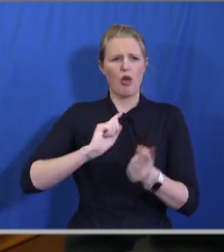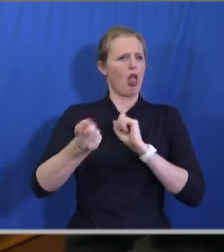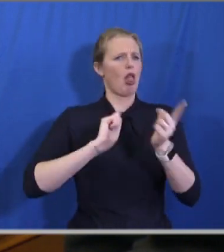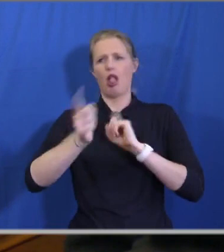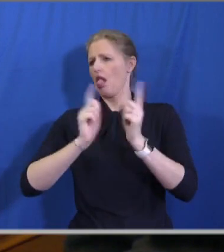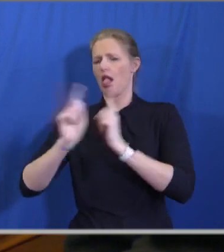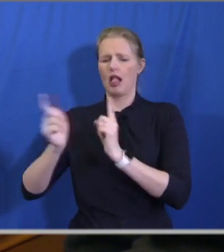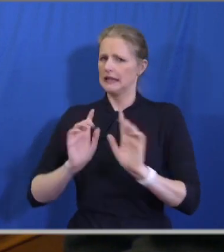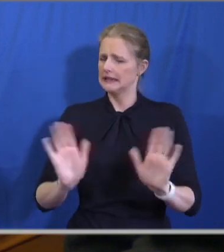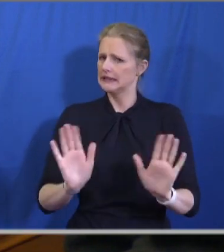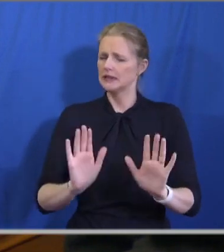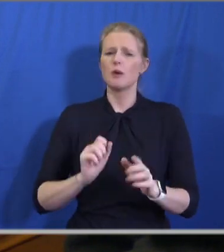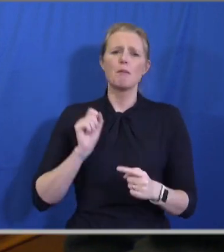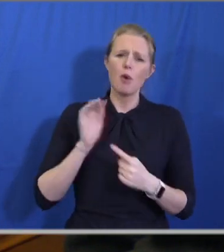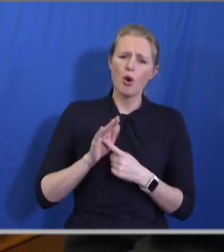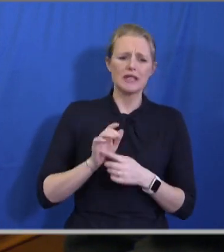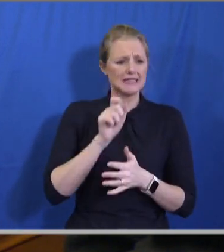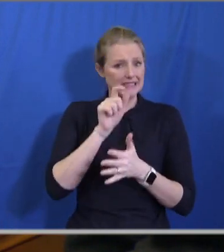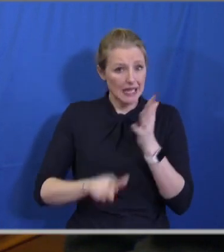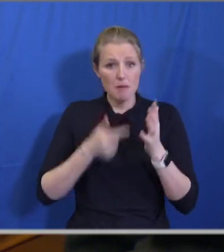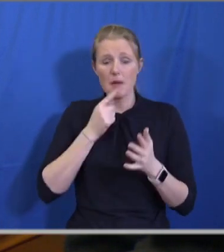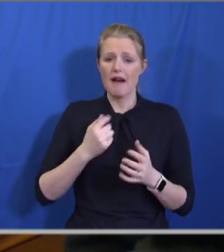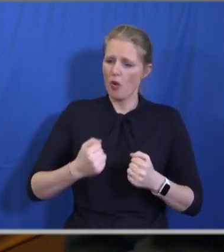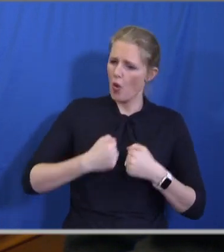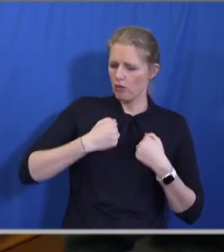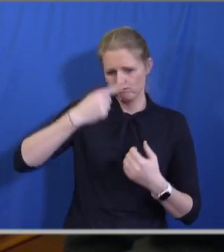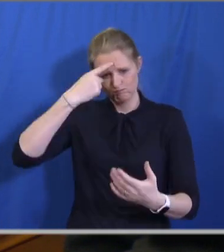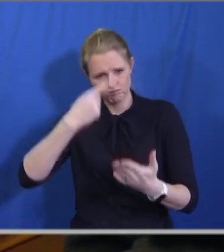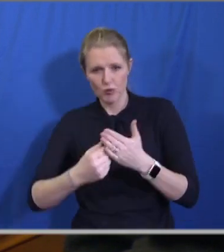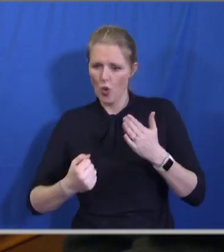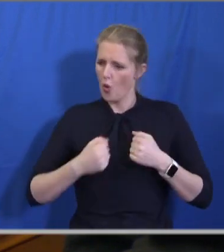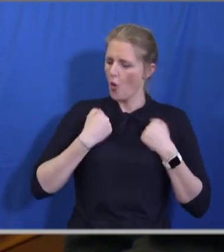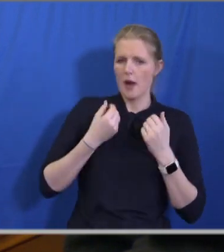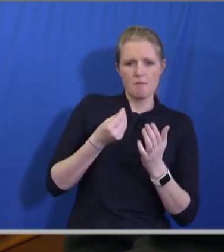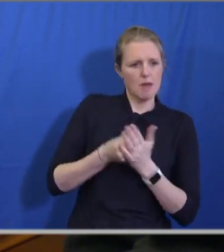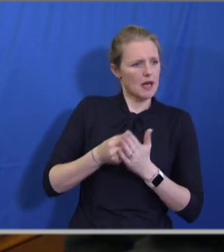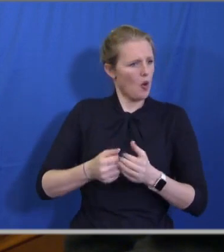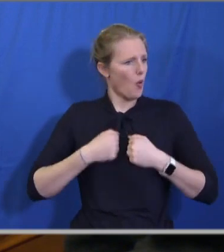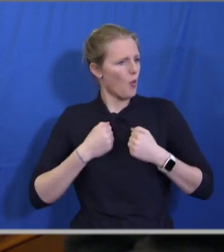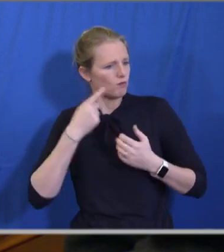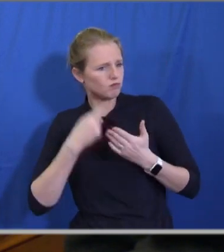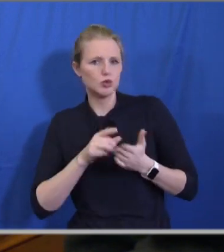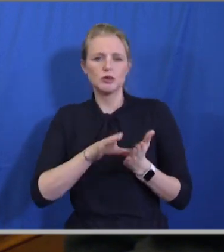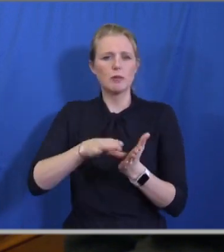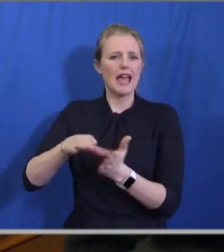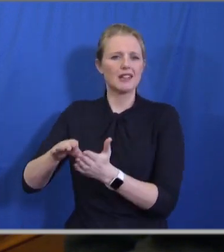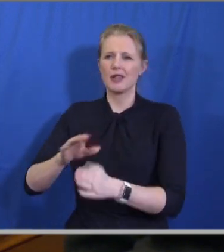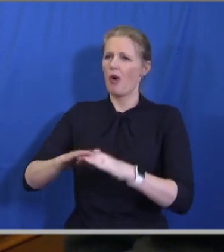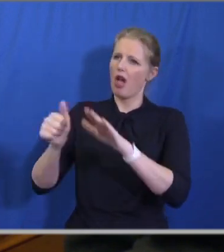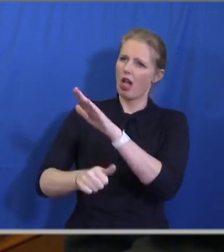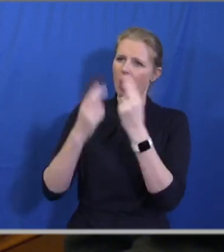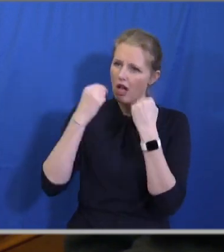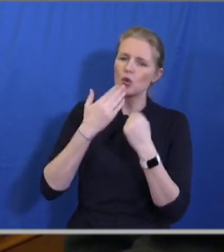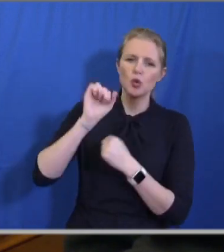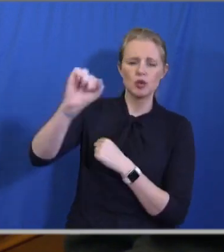people in this society, because it is the most disabled people that are affected by this. And we need to work assiduously, if I may